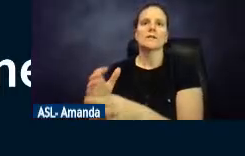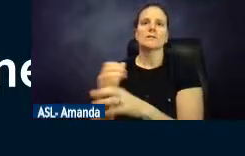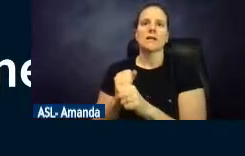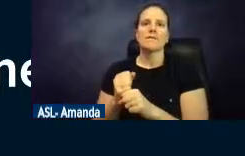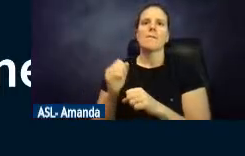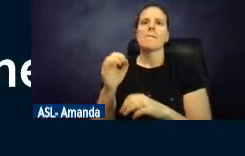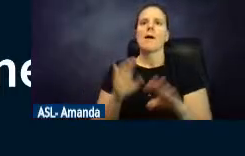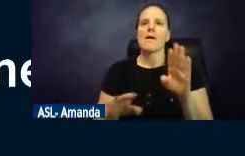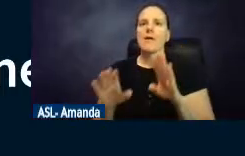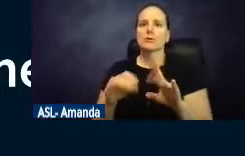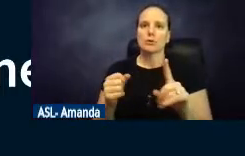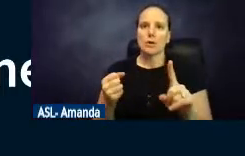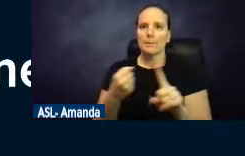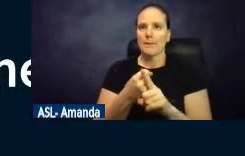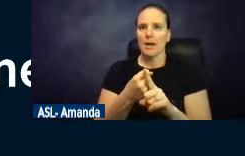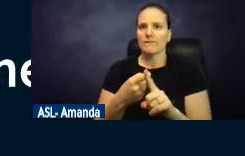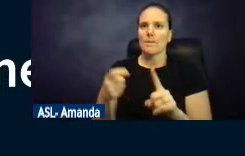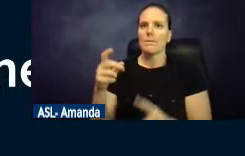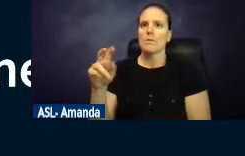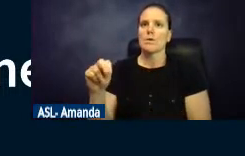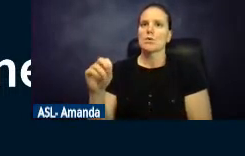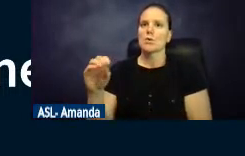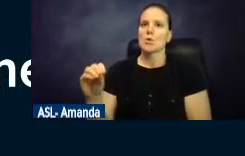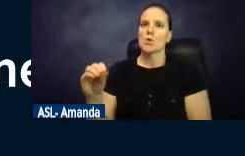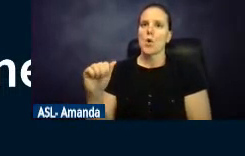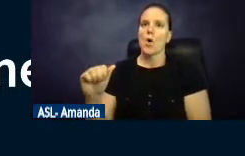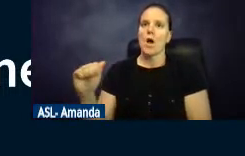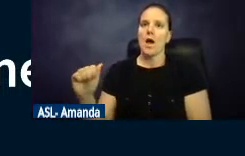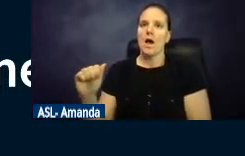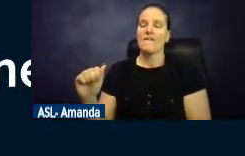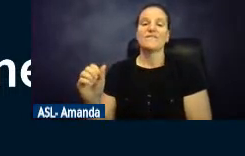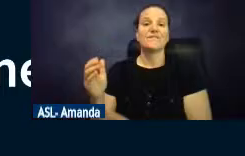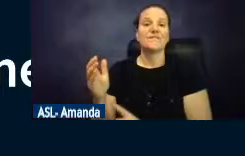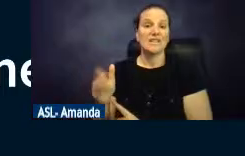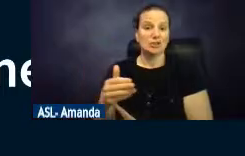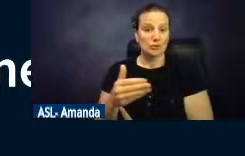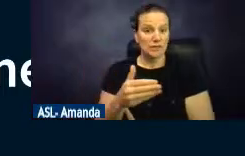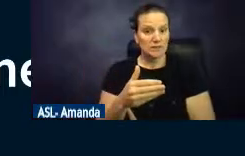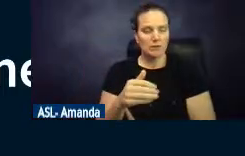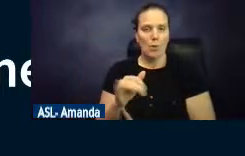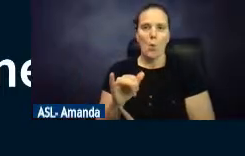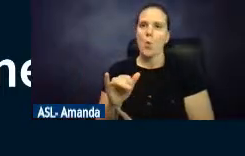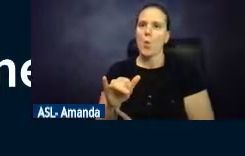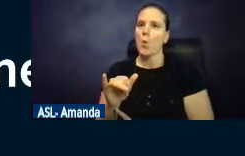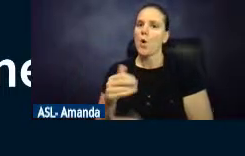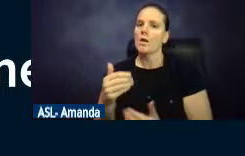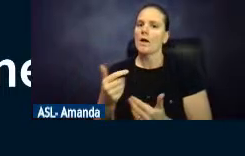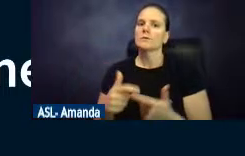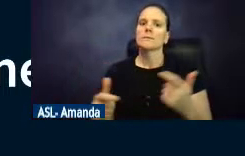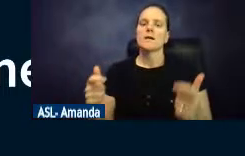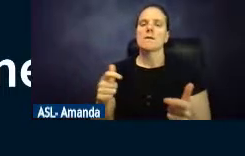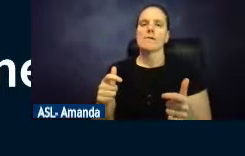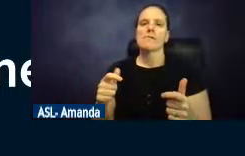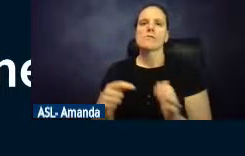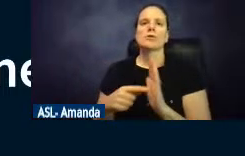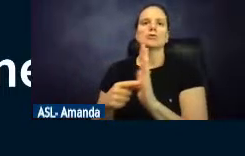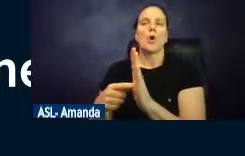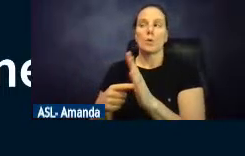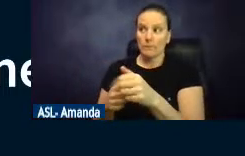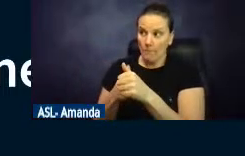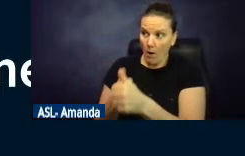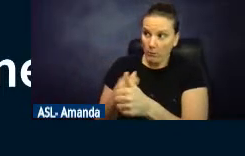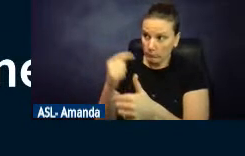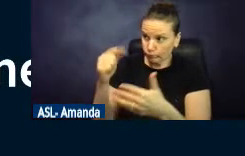biological impact from NOAA Fisheries. So that was a major step and demonstrates our compliance with